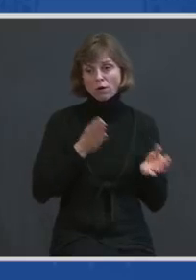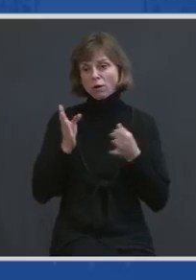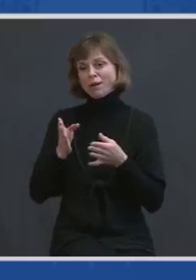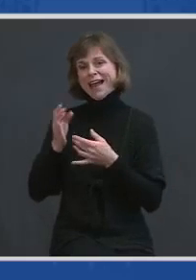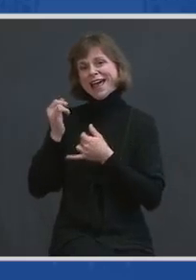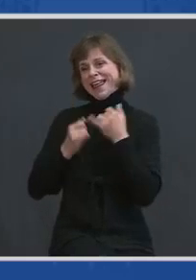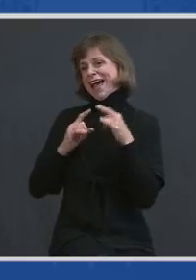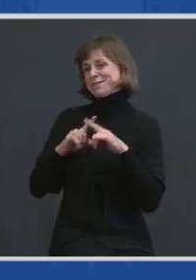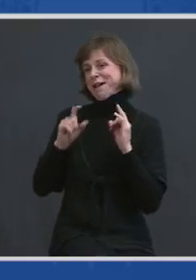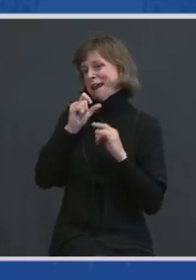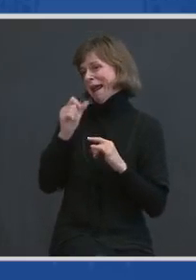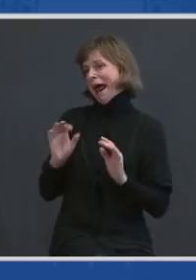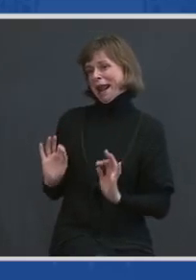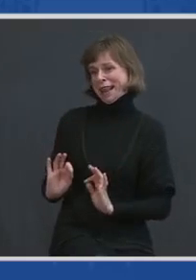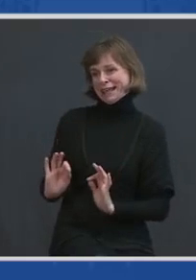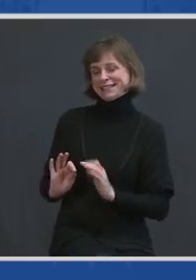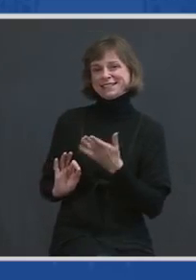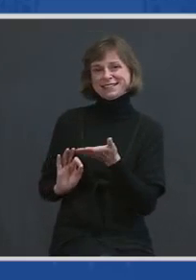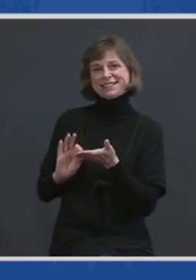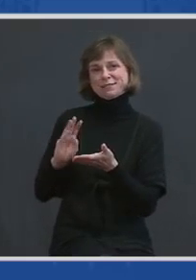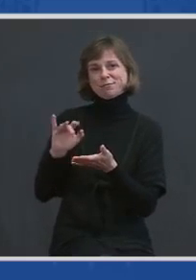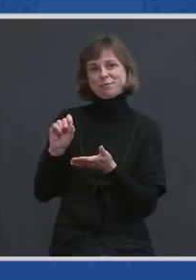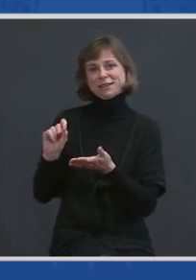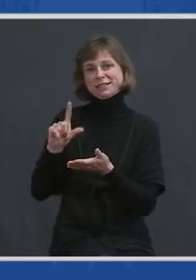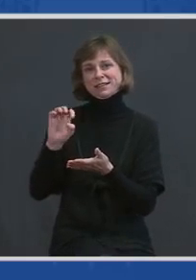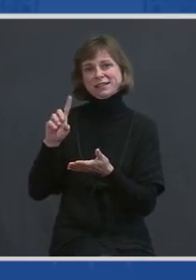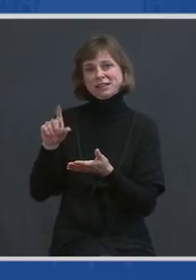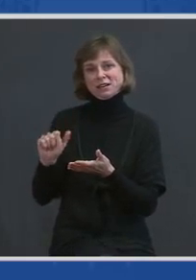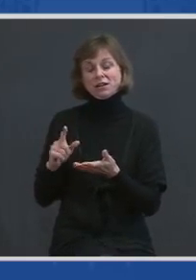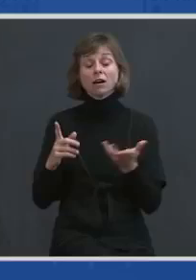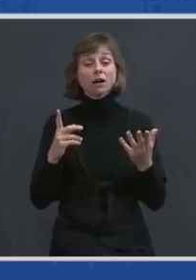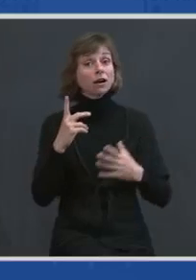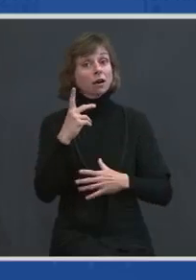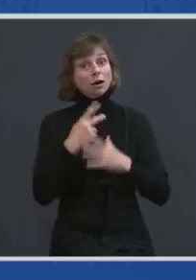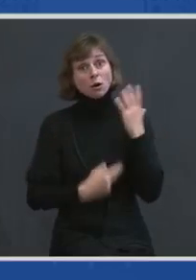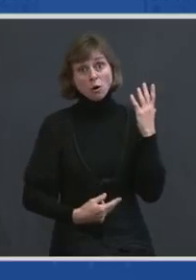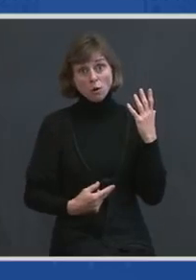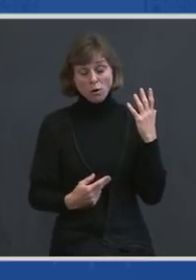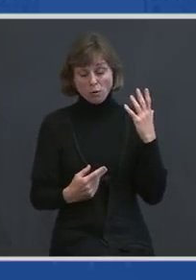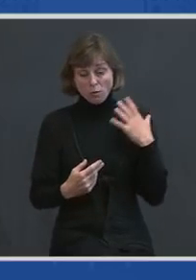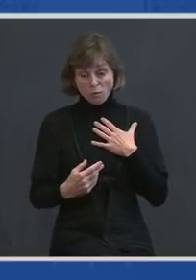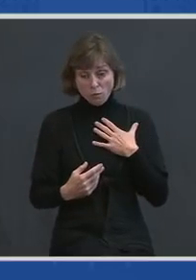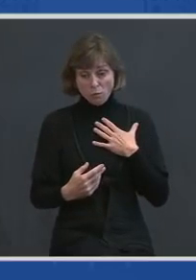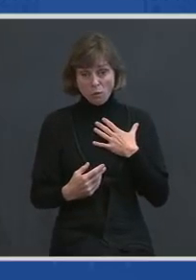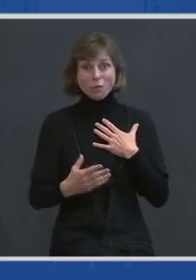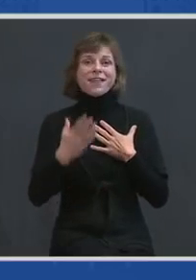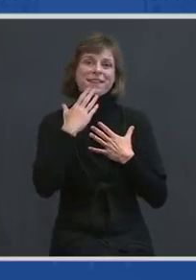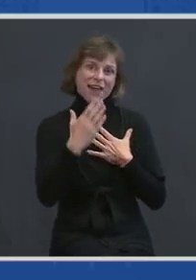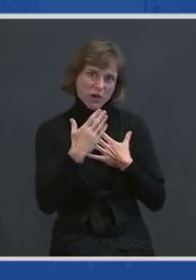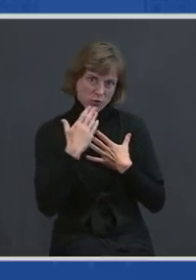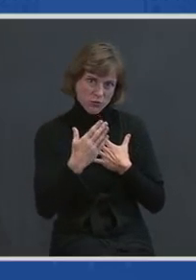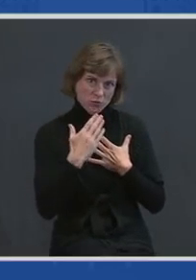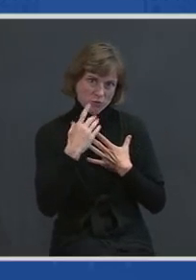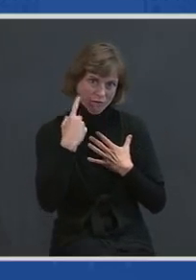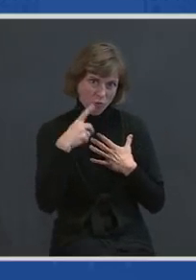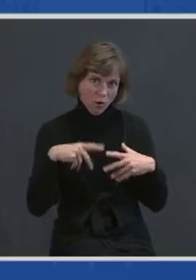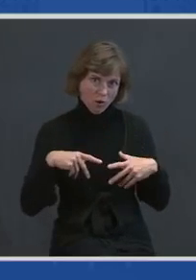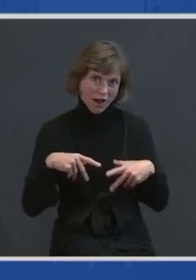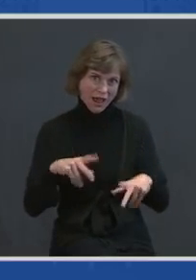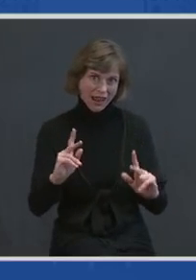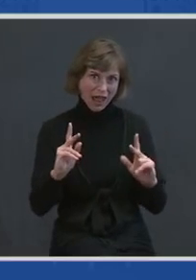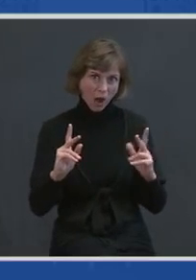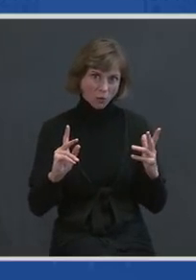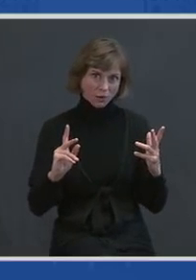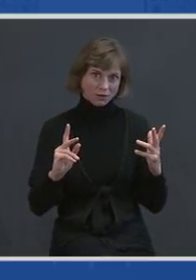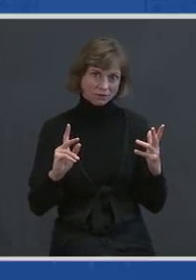Lita Venegas. Mm-hmm. Well, first of all, thank you so much. Thank you for allowing Mary Center, you know, on